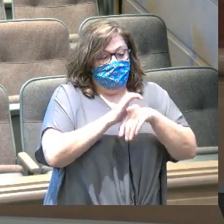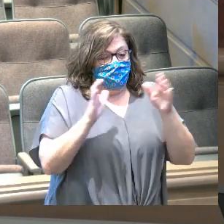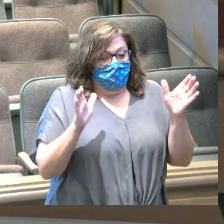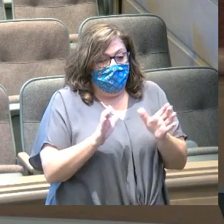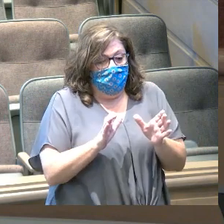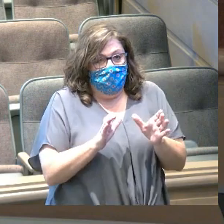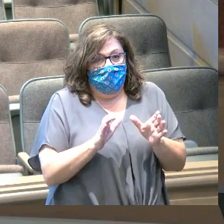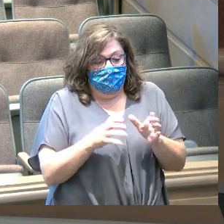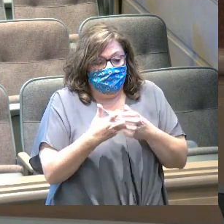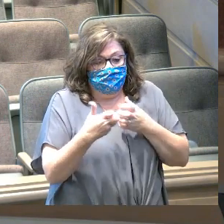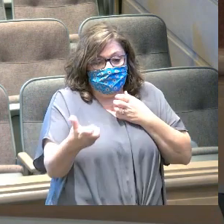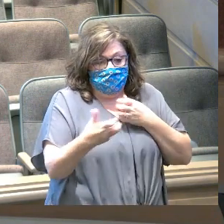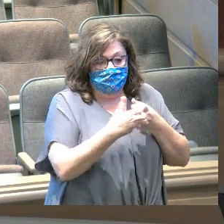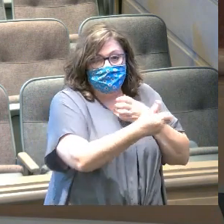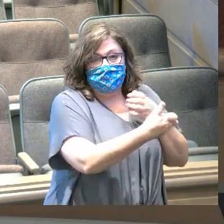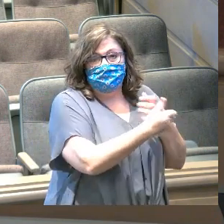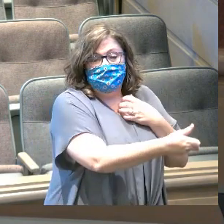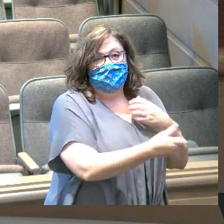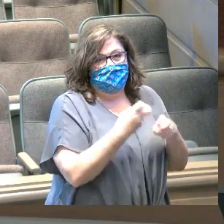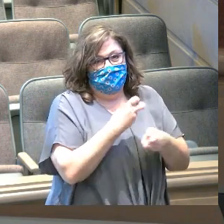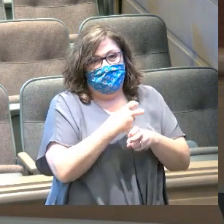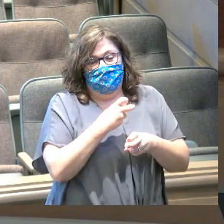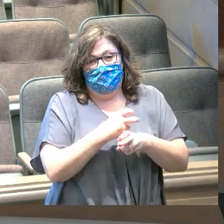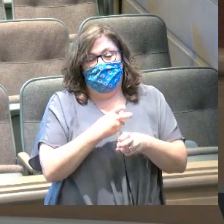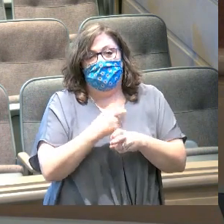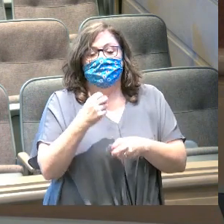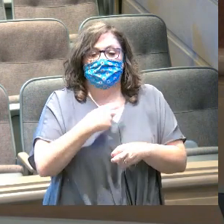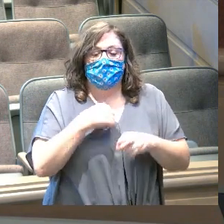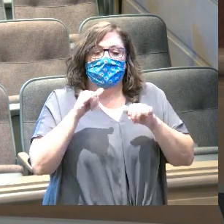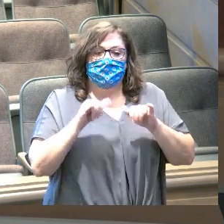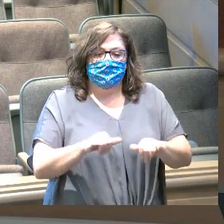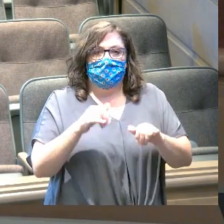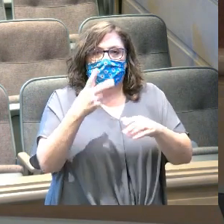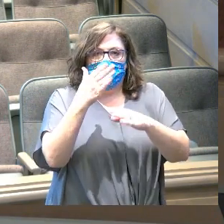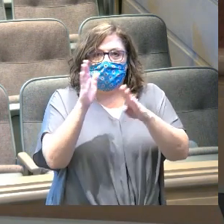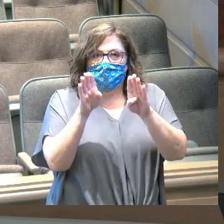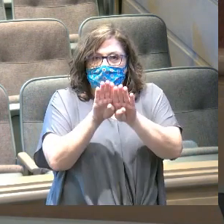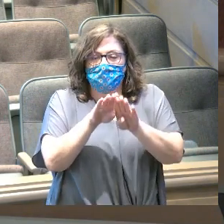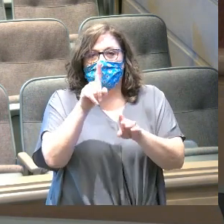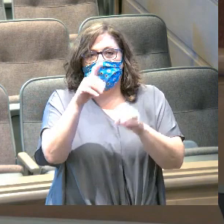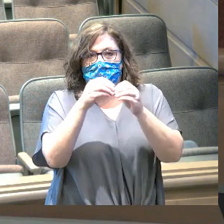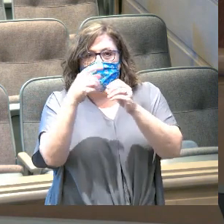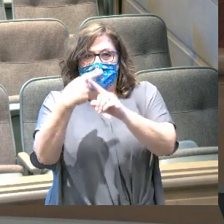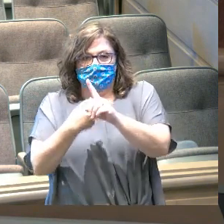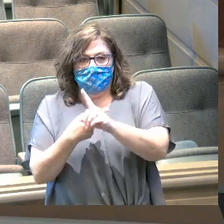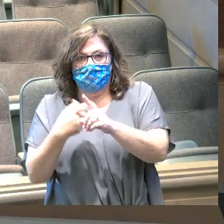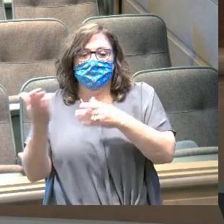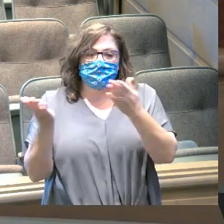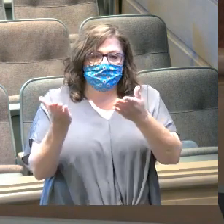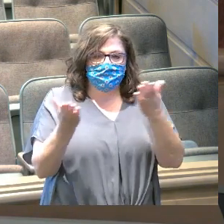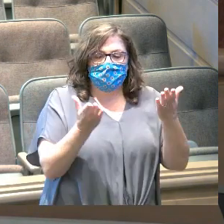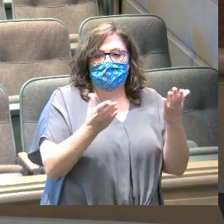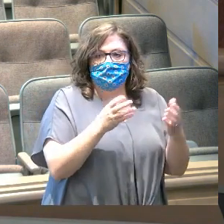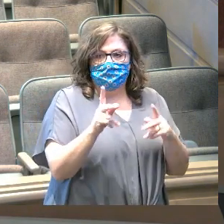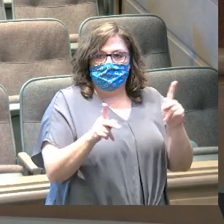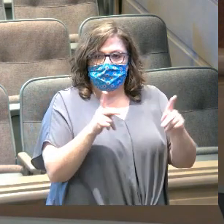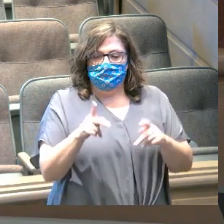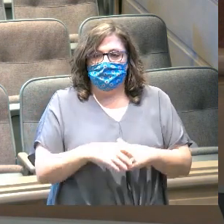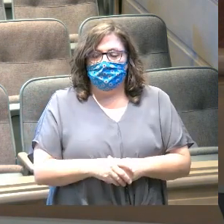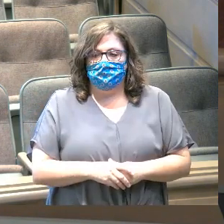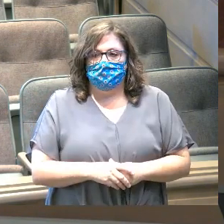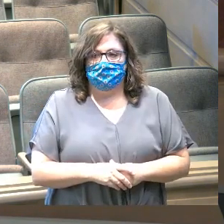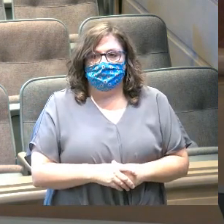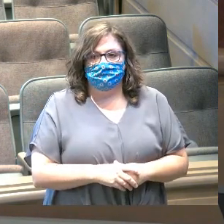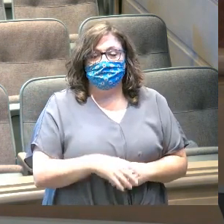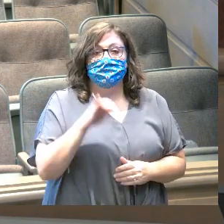to appropriately social distance, so we're going to stay closed for another month and service people that way. And so these are the